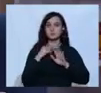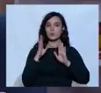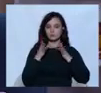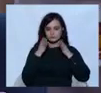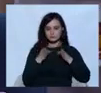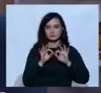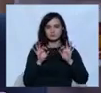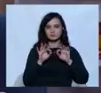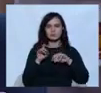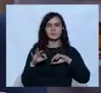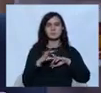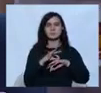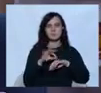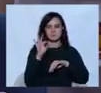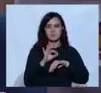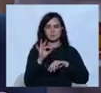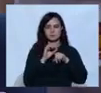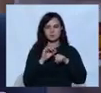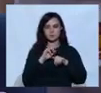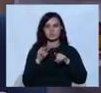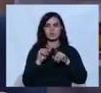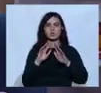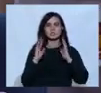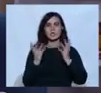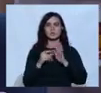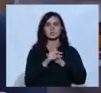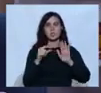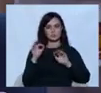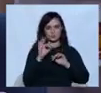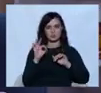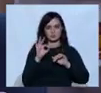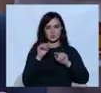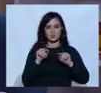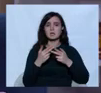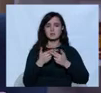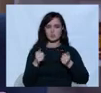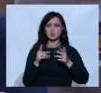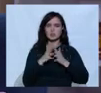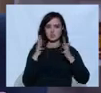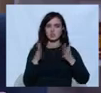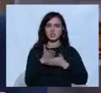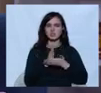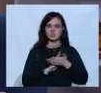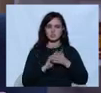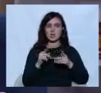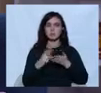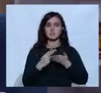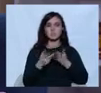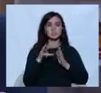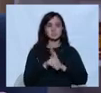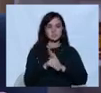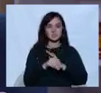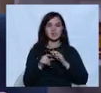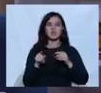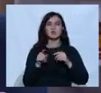sea merchant, loses his money due to the sea. There's also Belmont. And